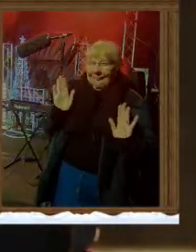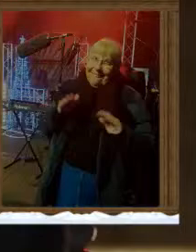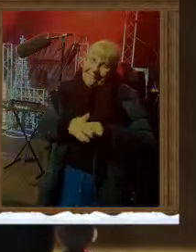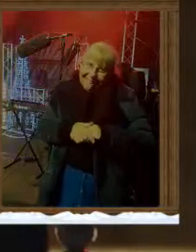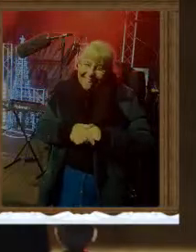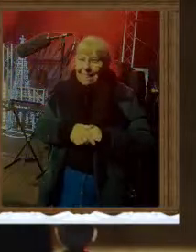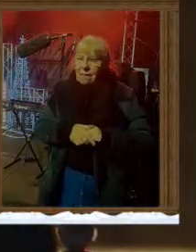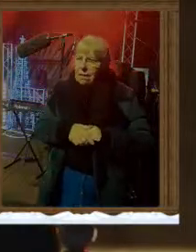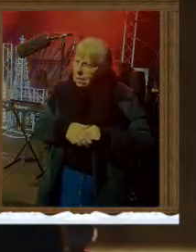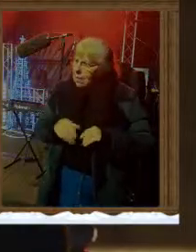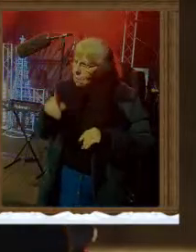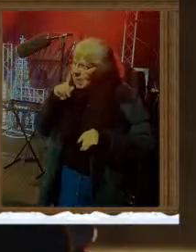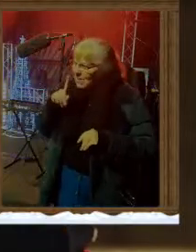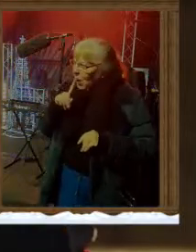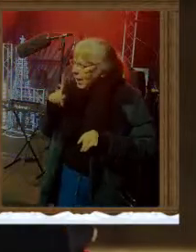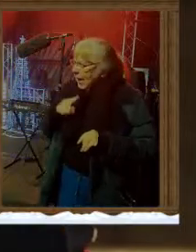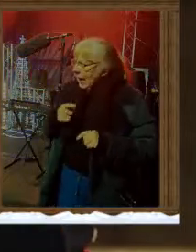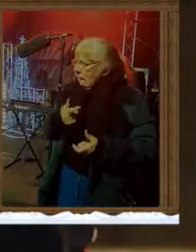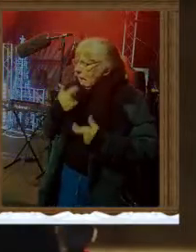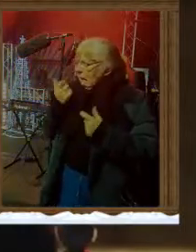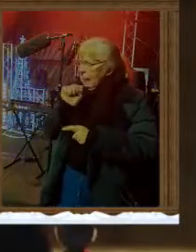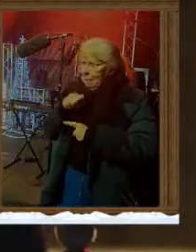It was funny. Laugh.